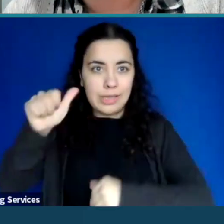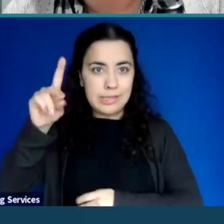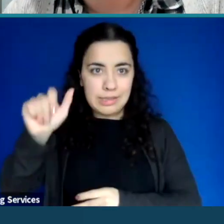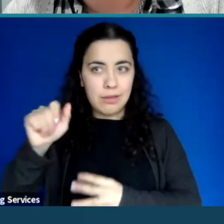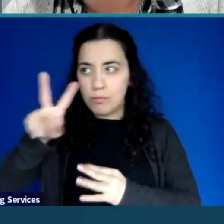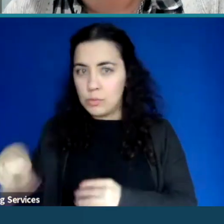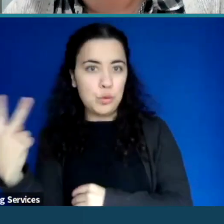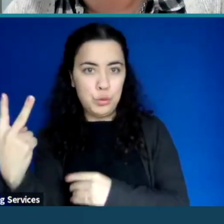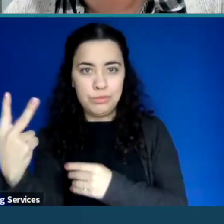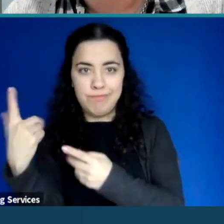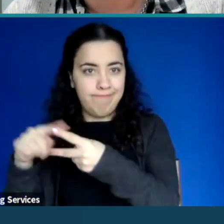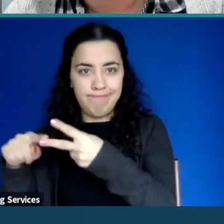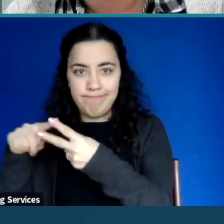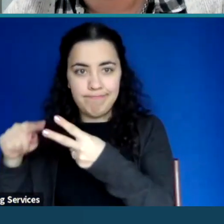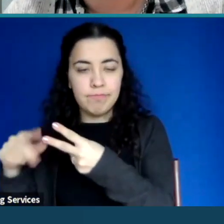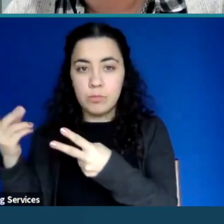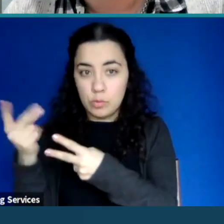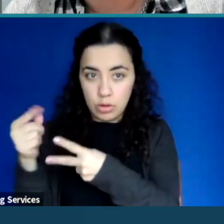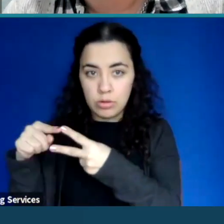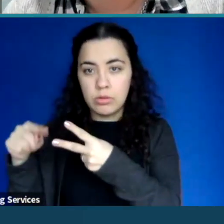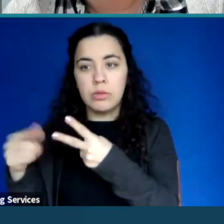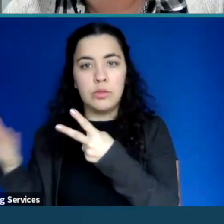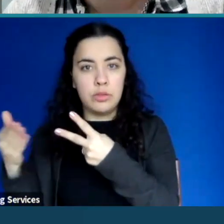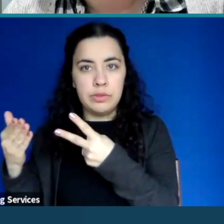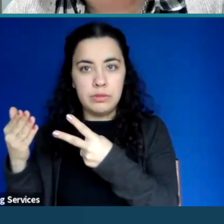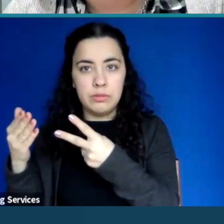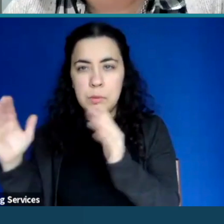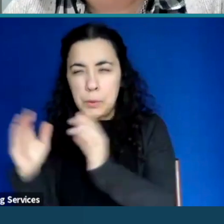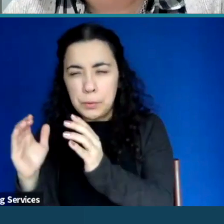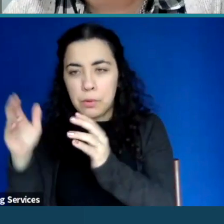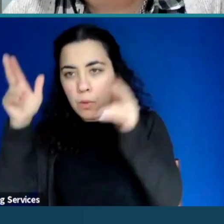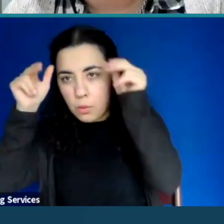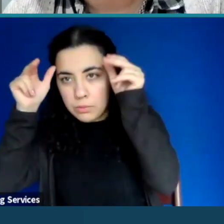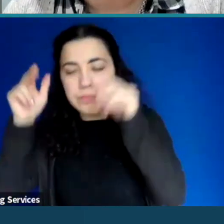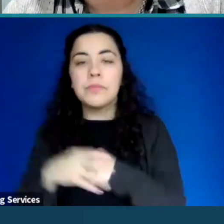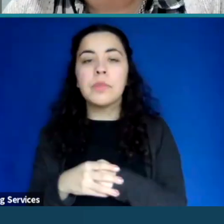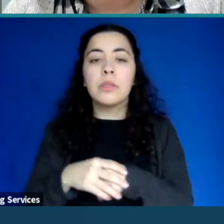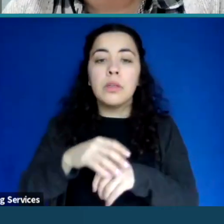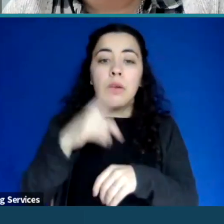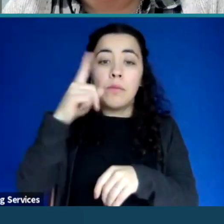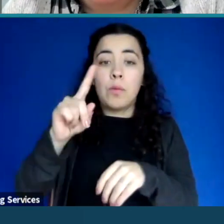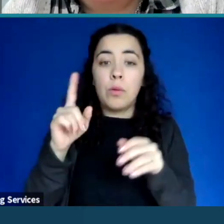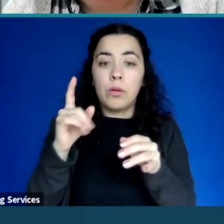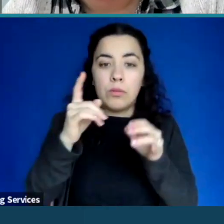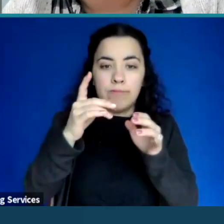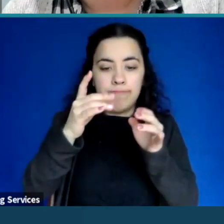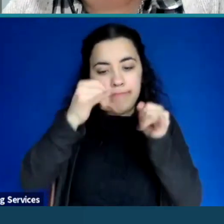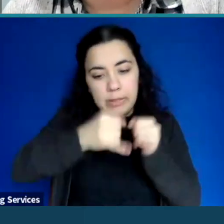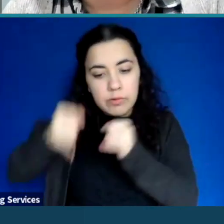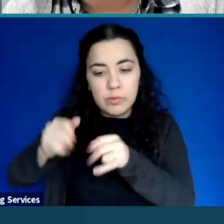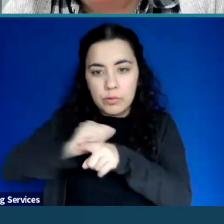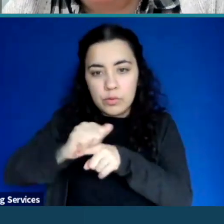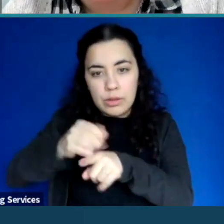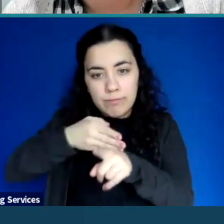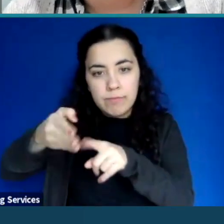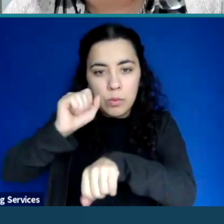When we're talking about individually trained worker task, obviously there are the ones that people are familiar with, guide dogs for people